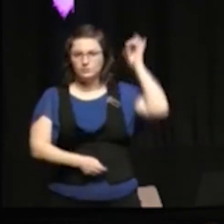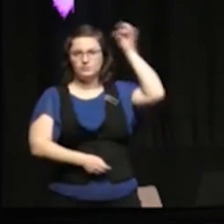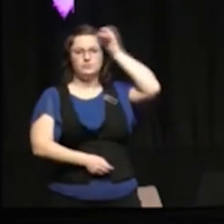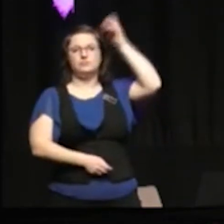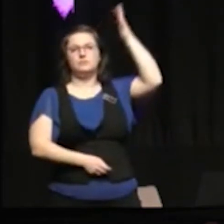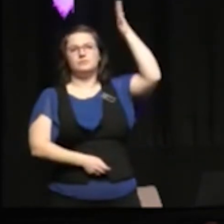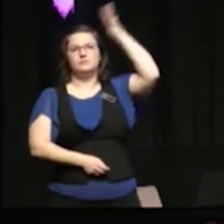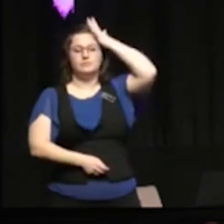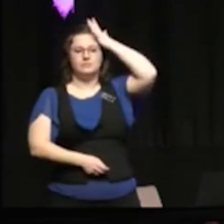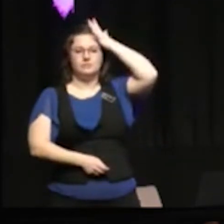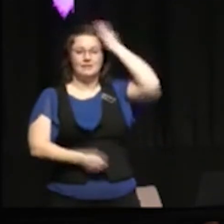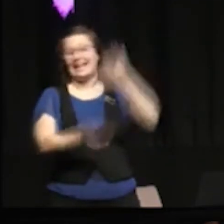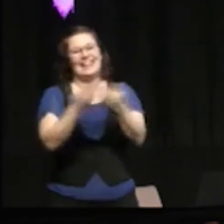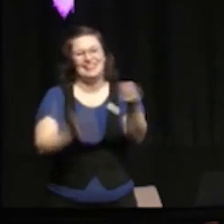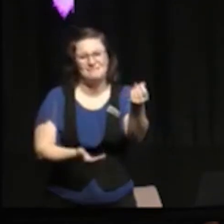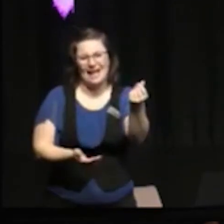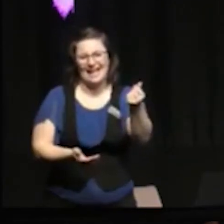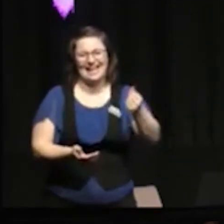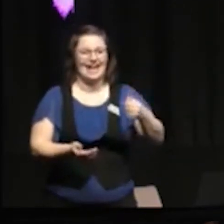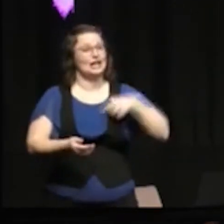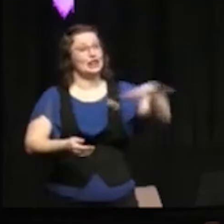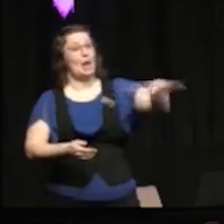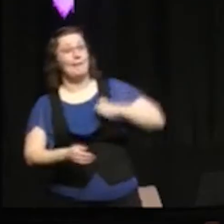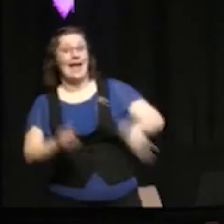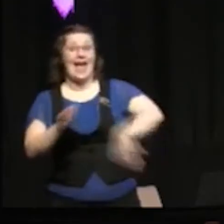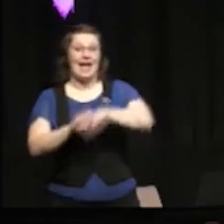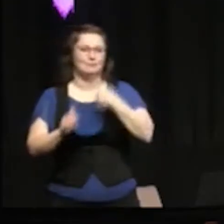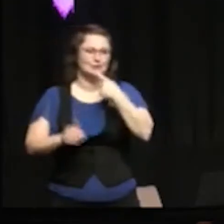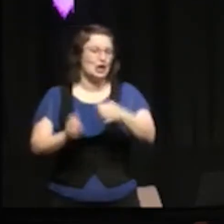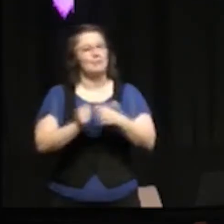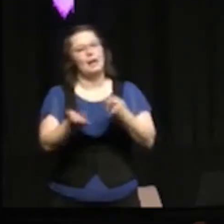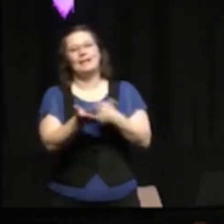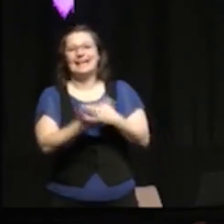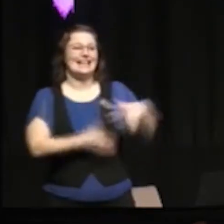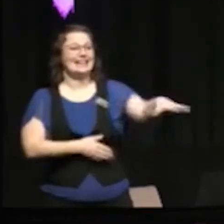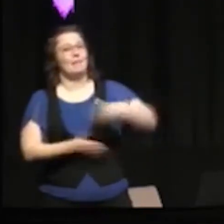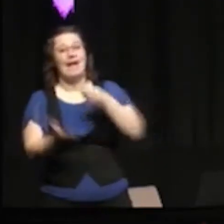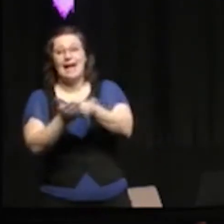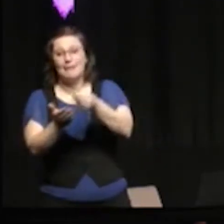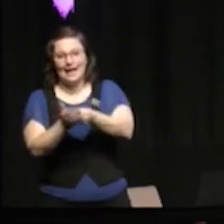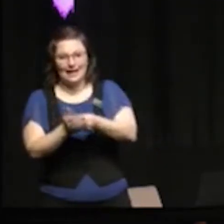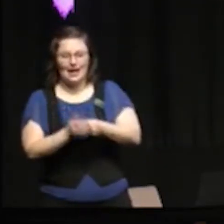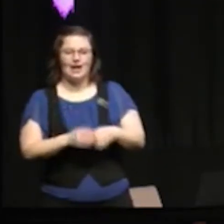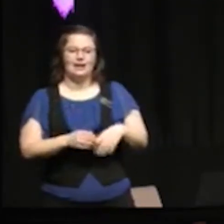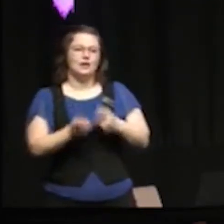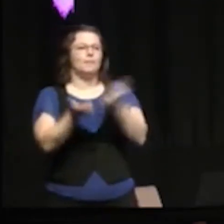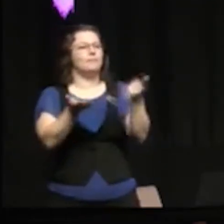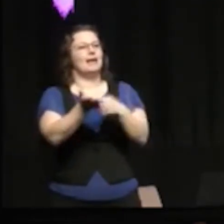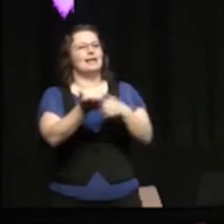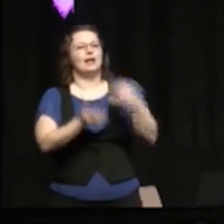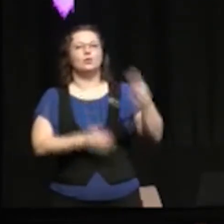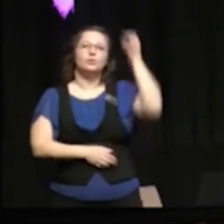single participant here something to go home with, that wasn't money.